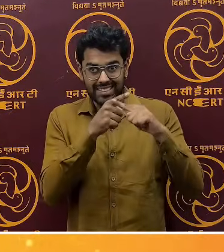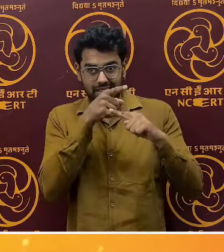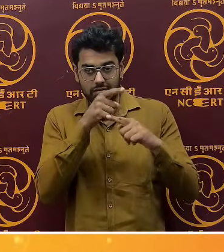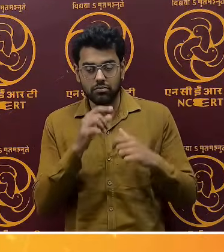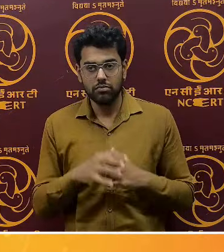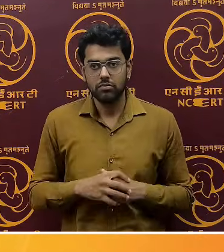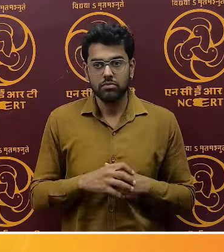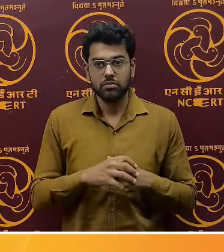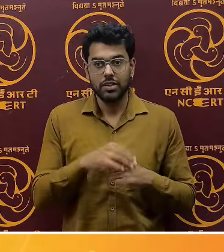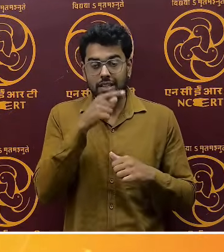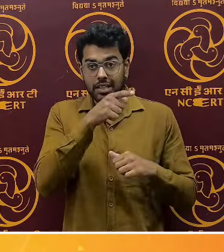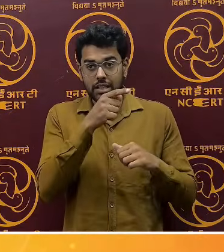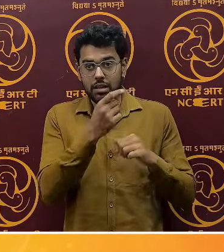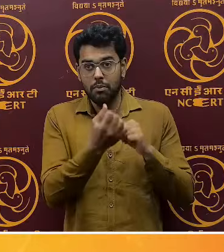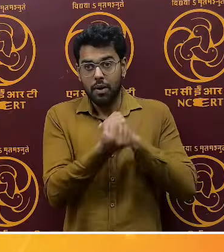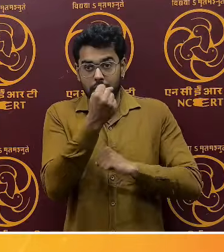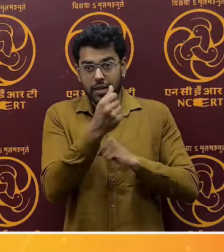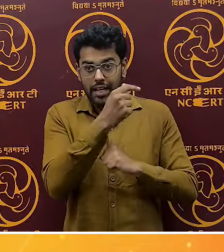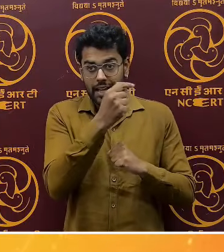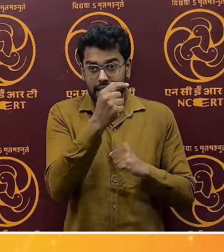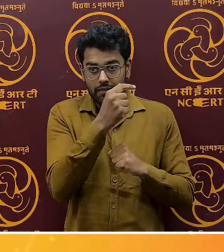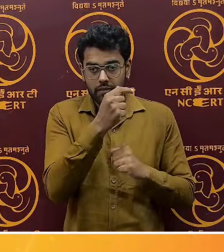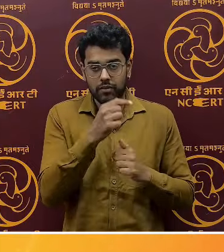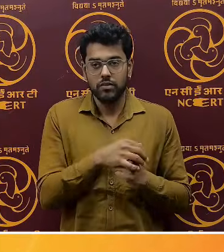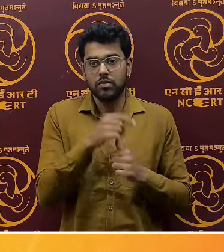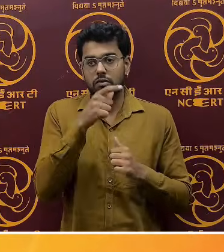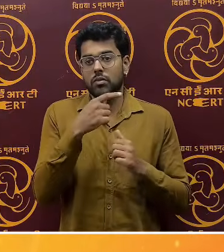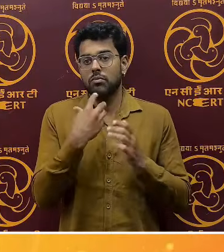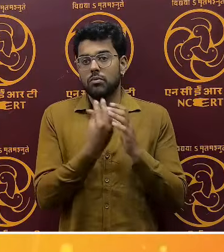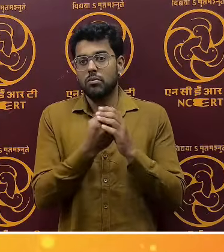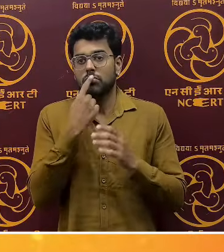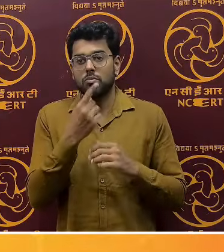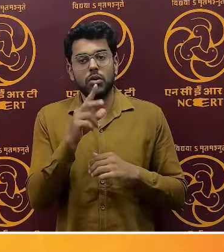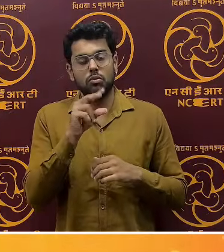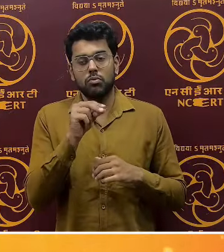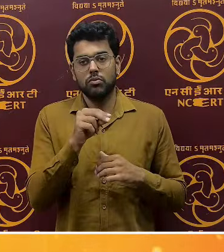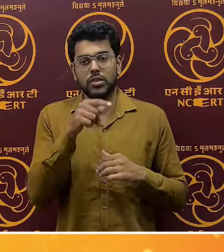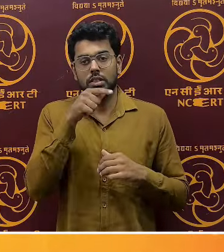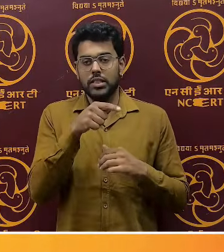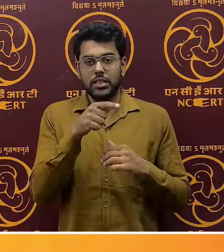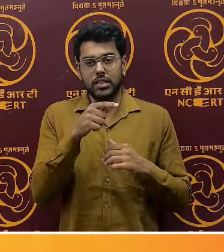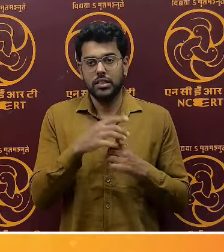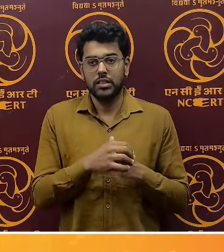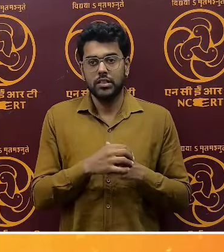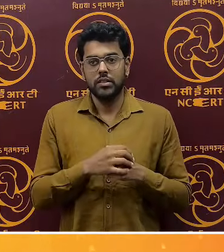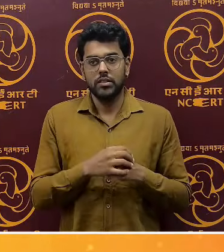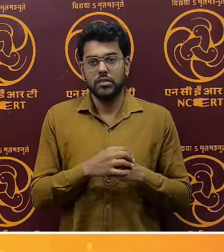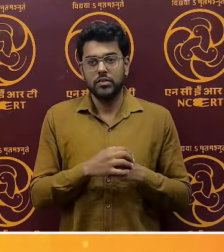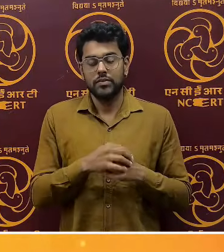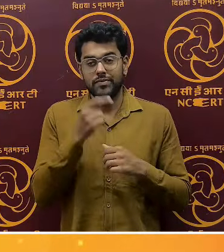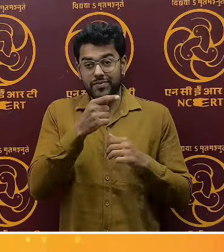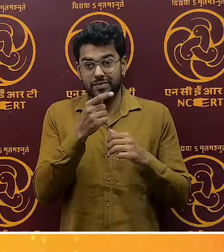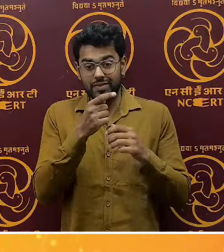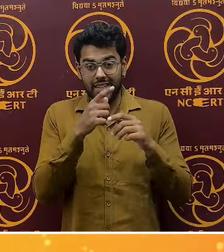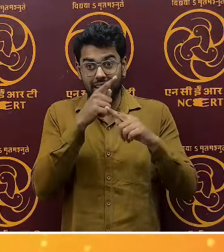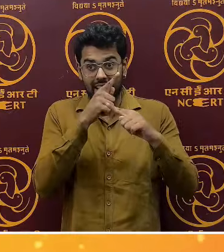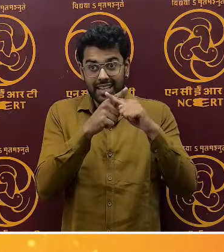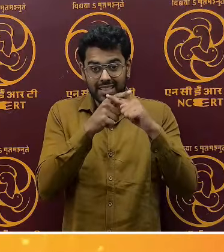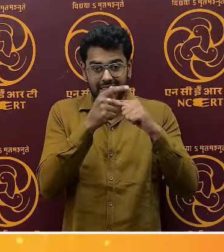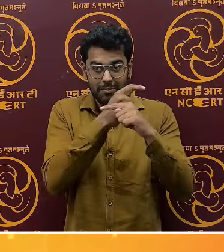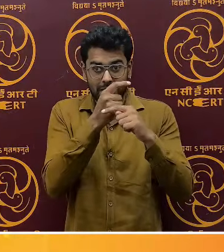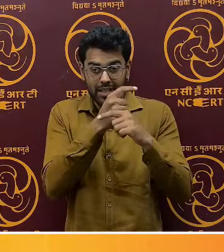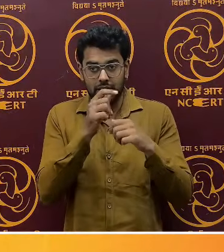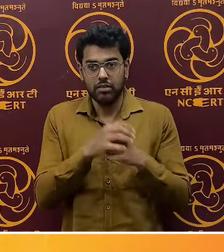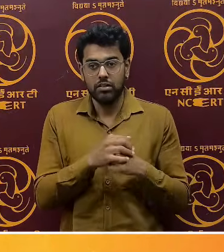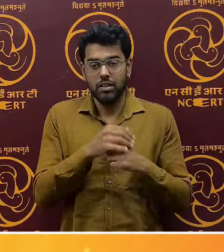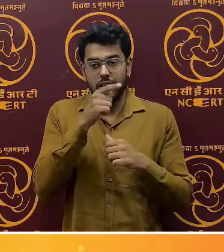has a power, a negative power, then we will say it is not. This is a condition. It is these exponents.